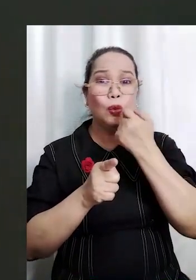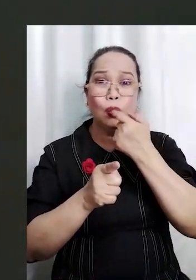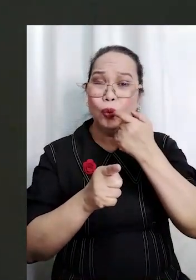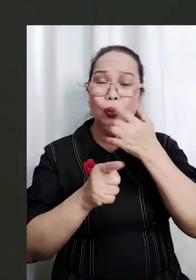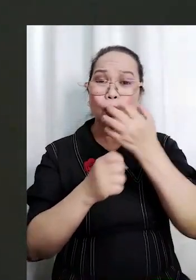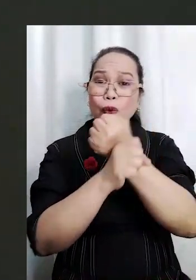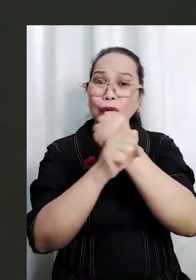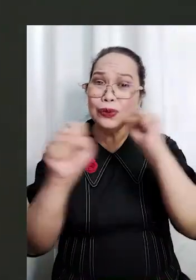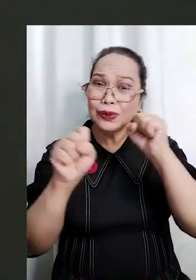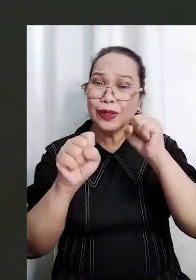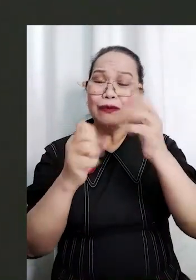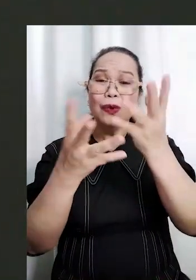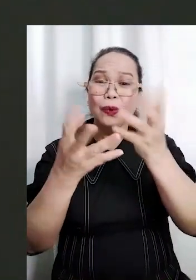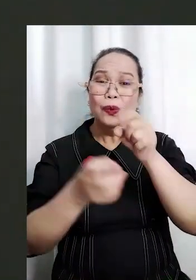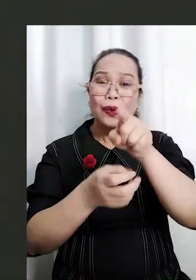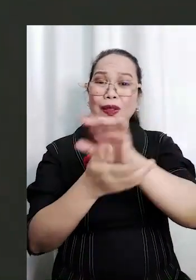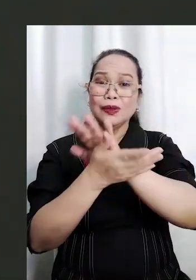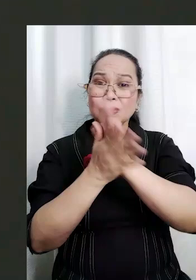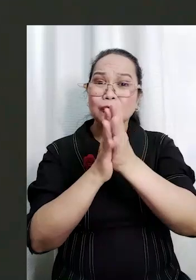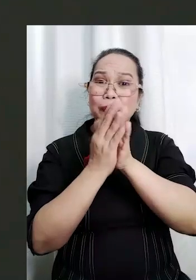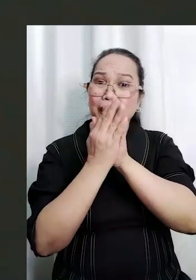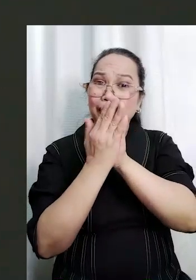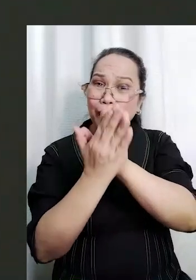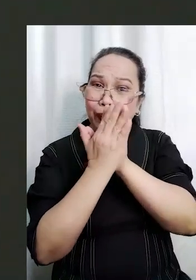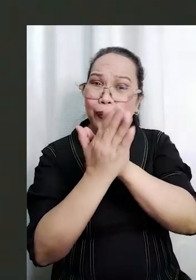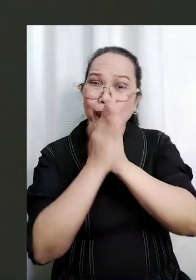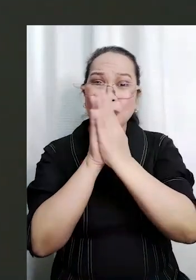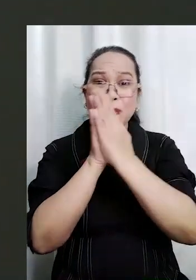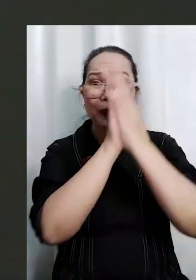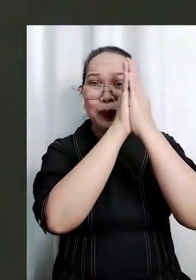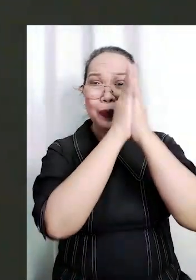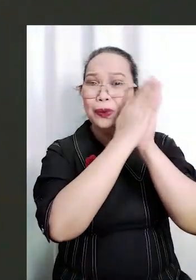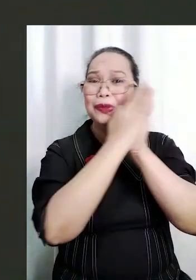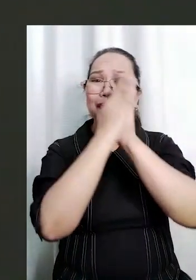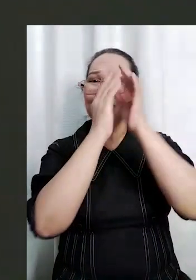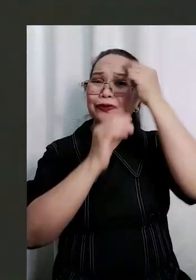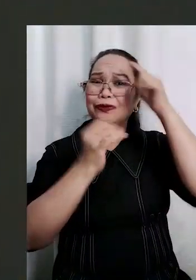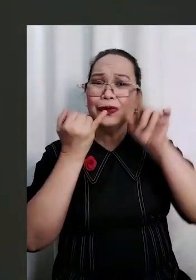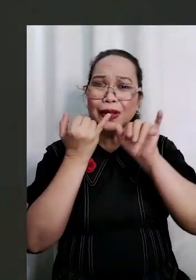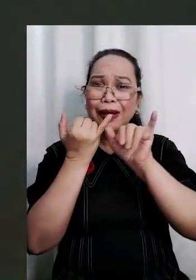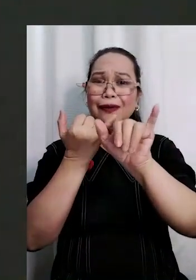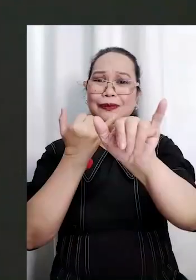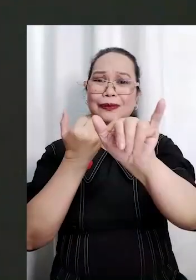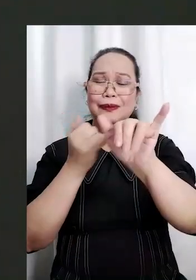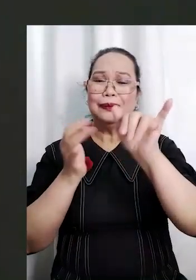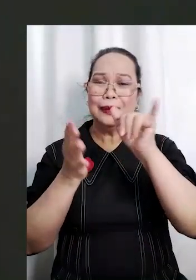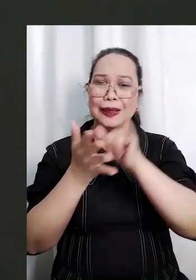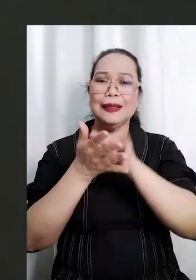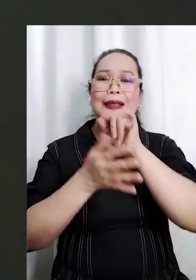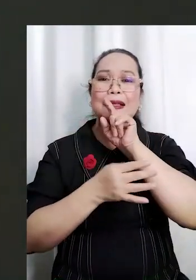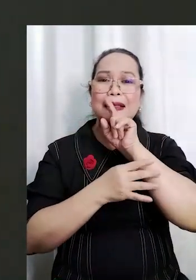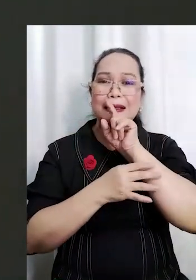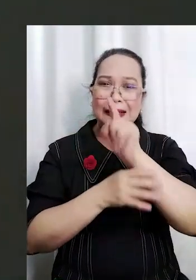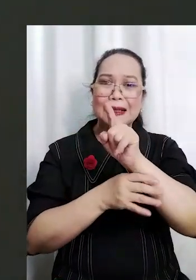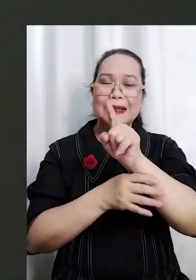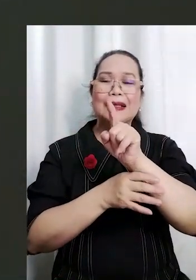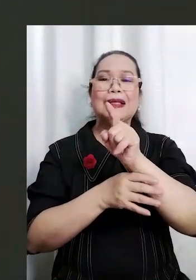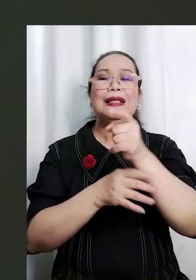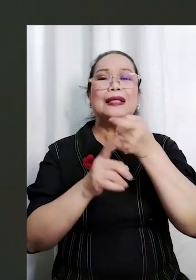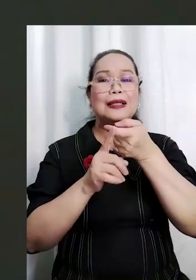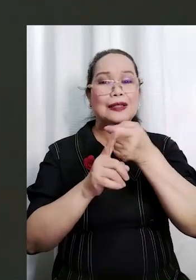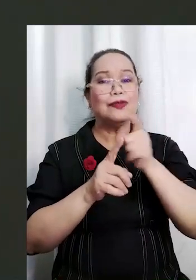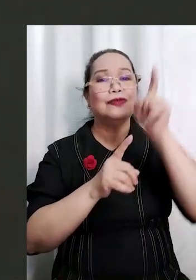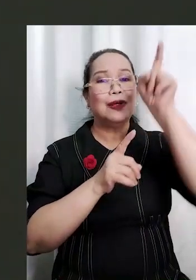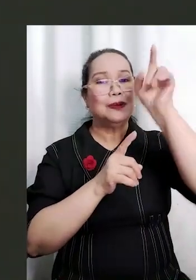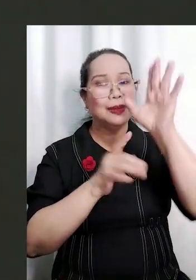is the one who saved you and wants to be with you for eternity? That is the basis